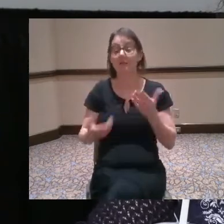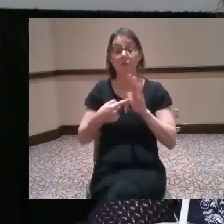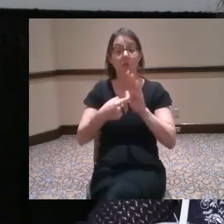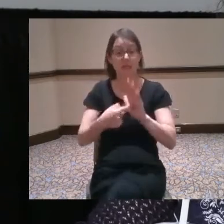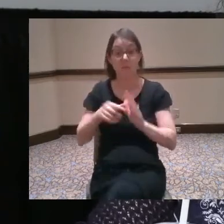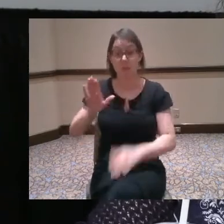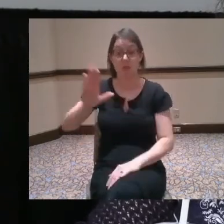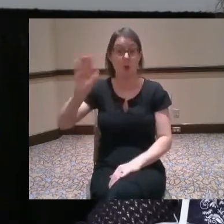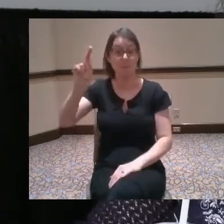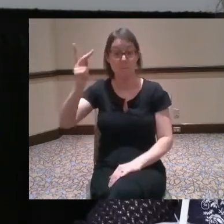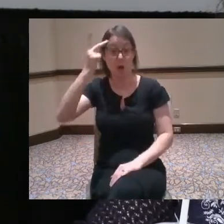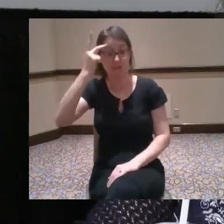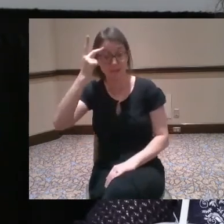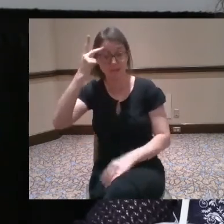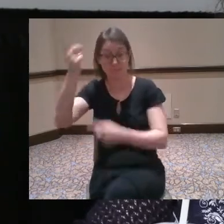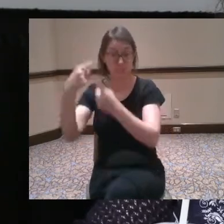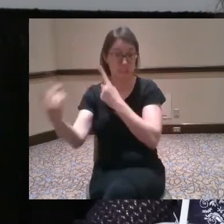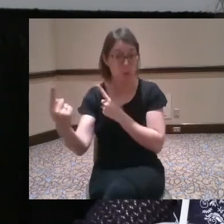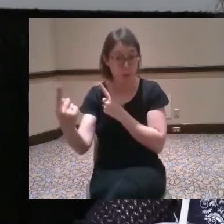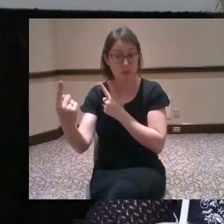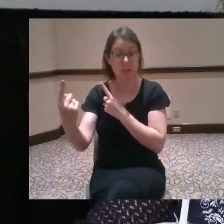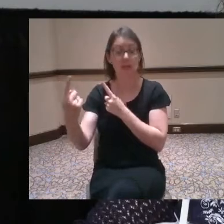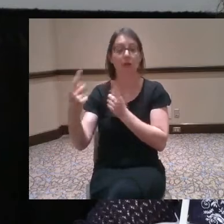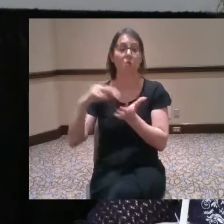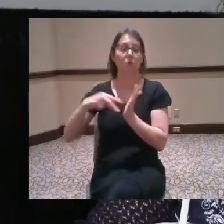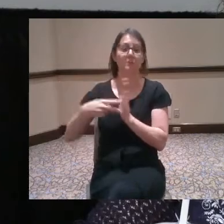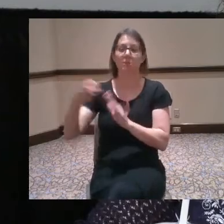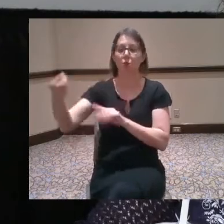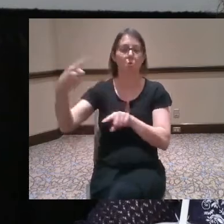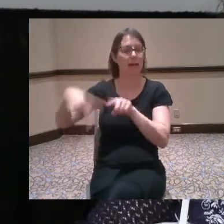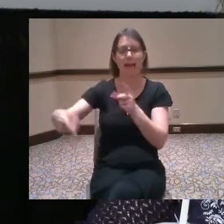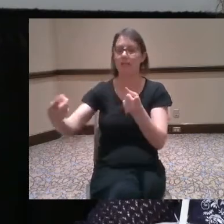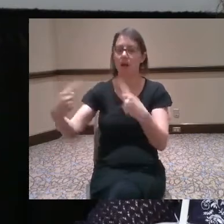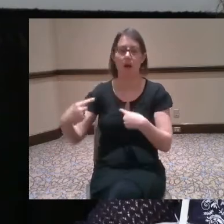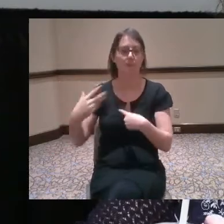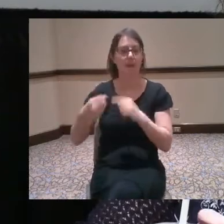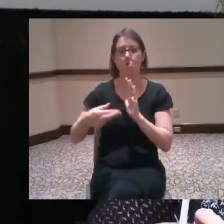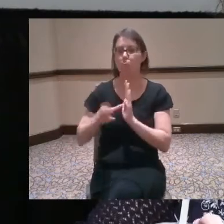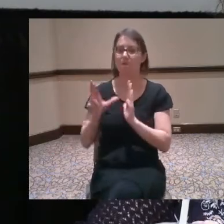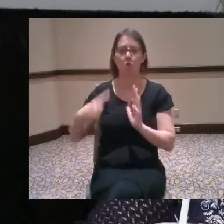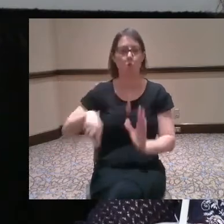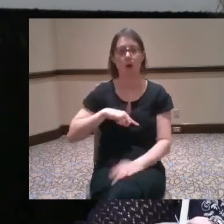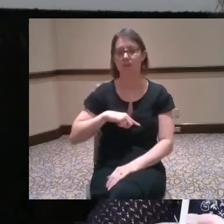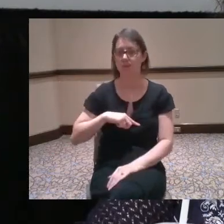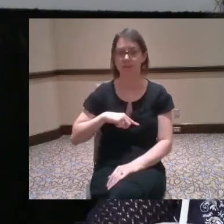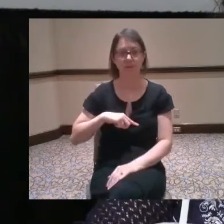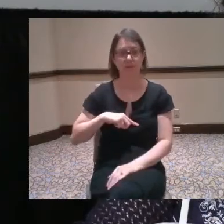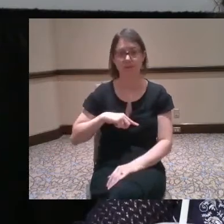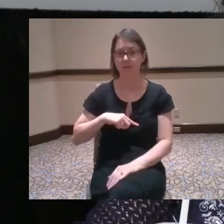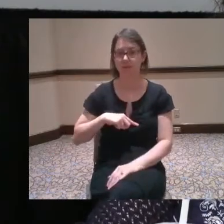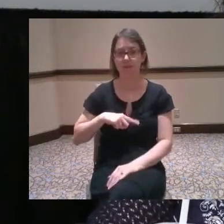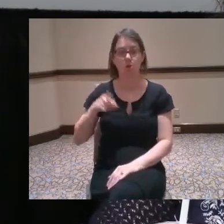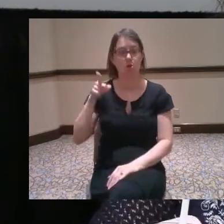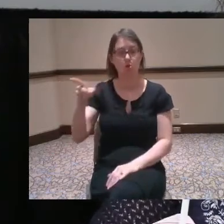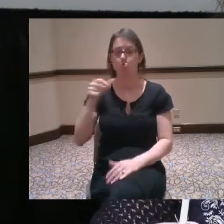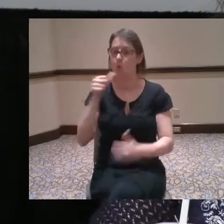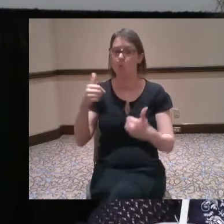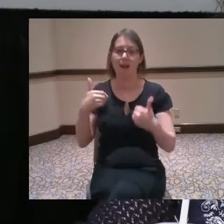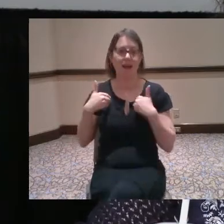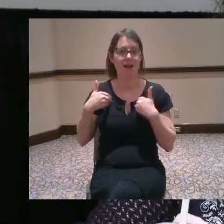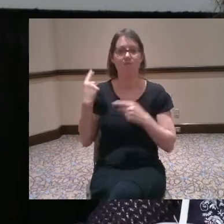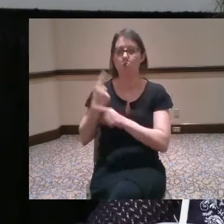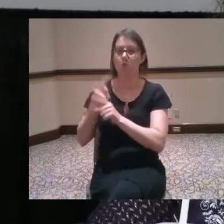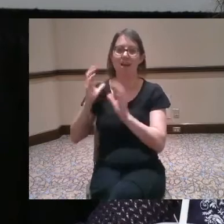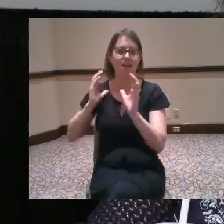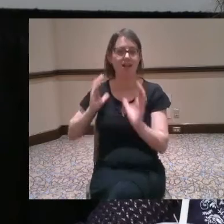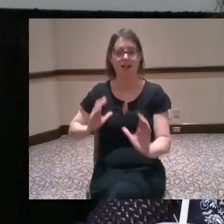the politics of your organization, so therefore you cannot come and review us. You do not have the appropriate